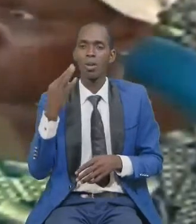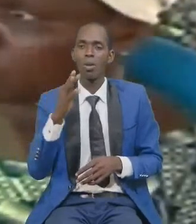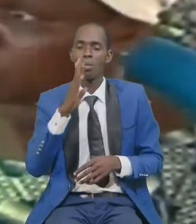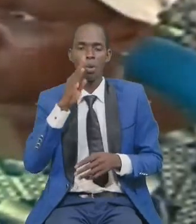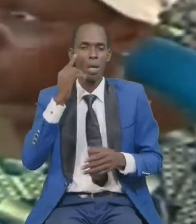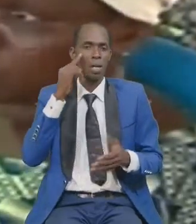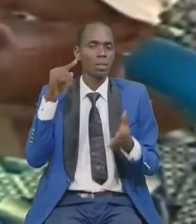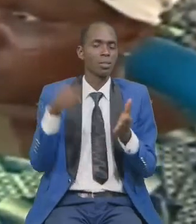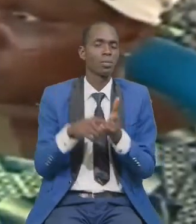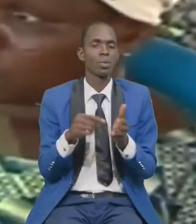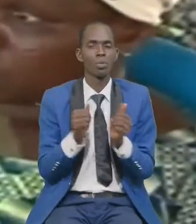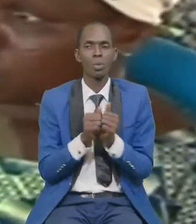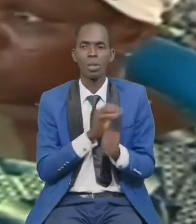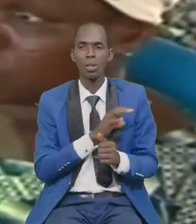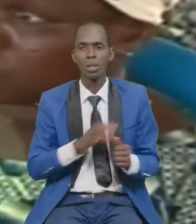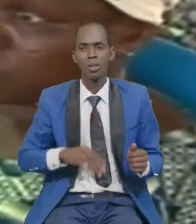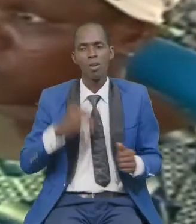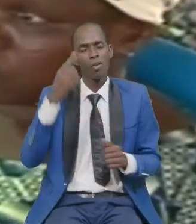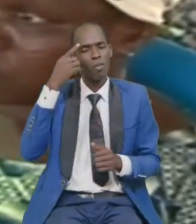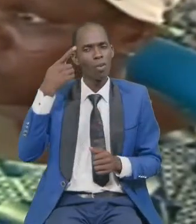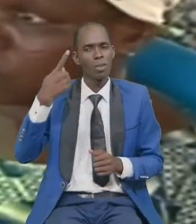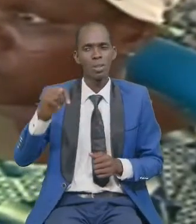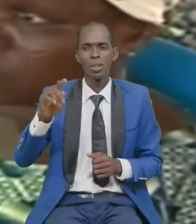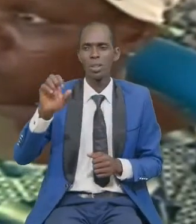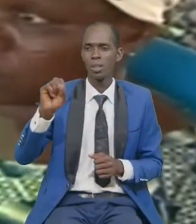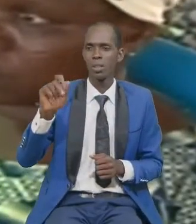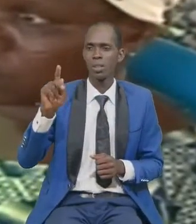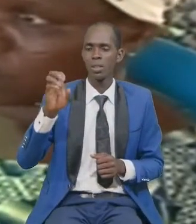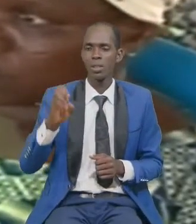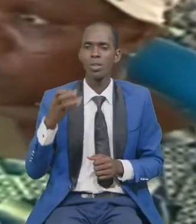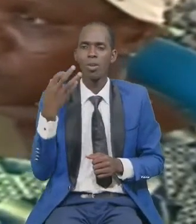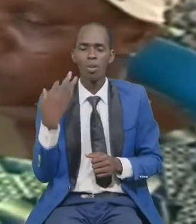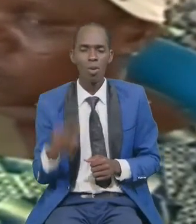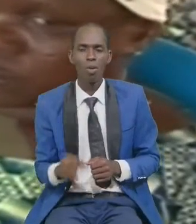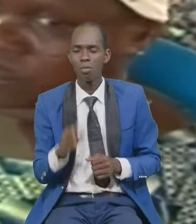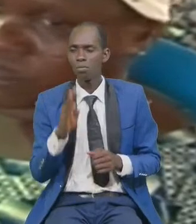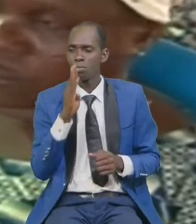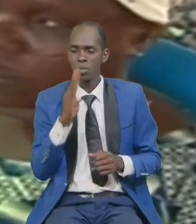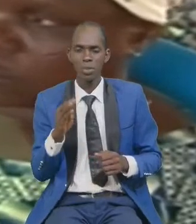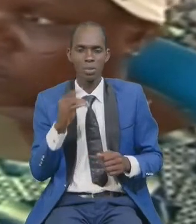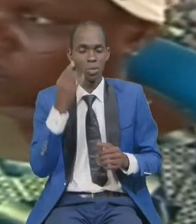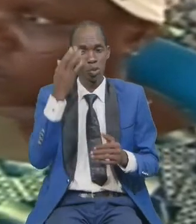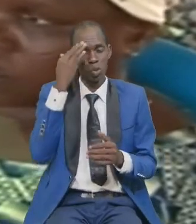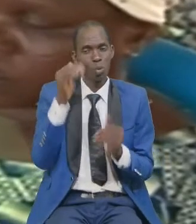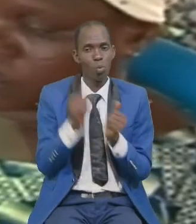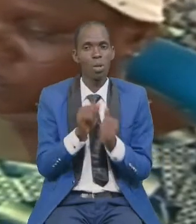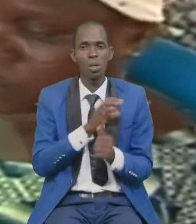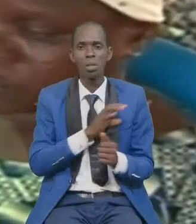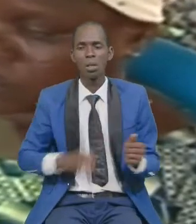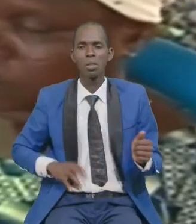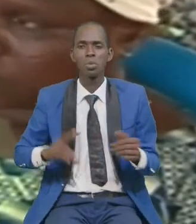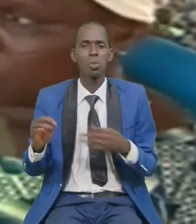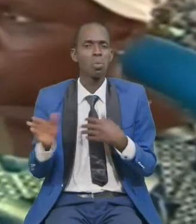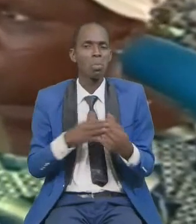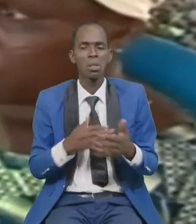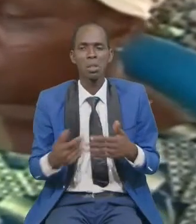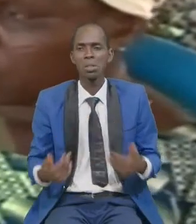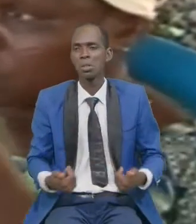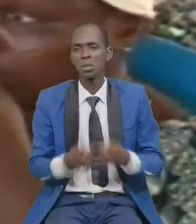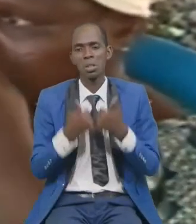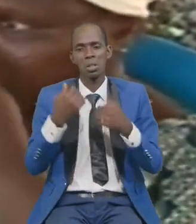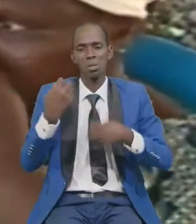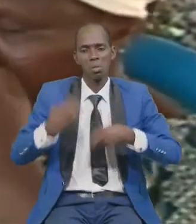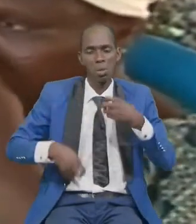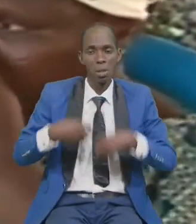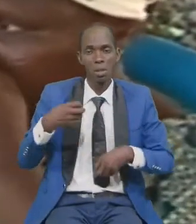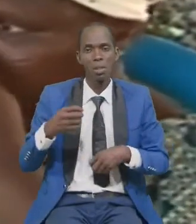sake of following the Lord, whatever challenge, whatever persecution, whatever difficulty, I will